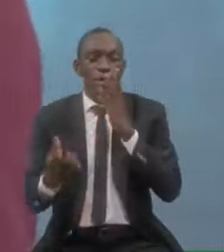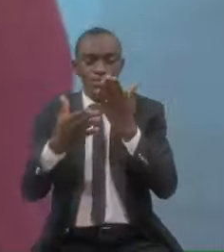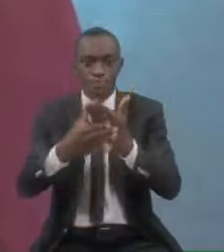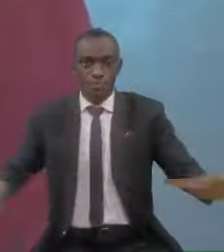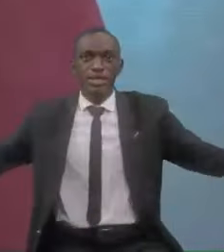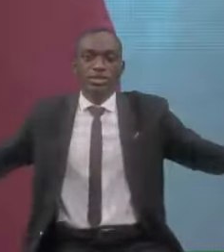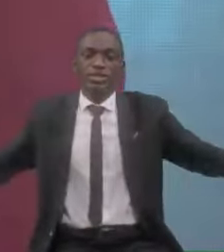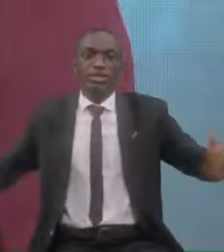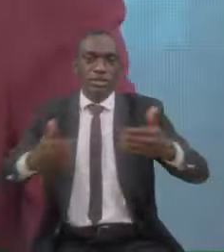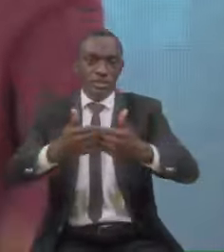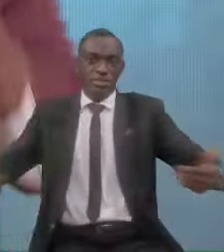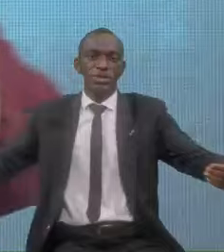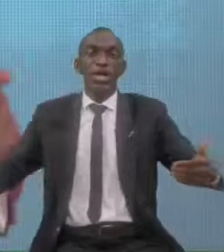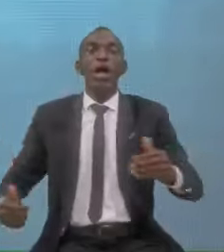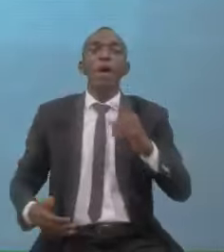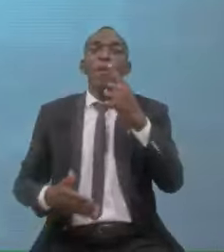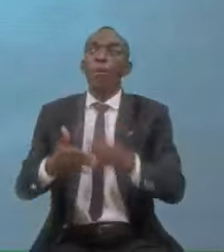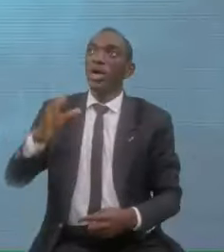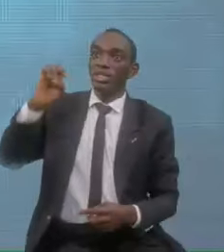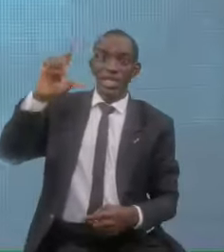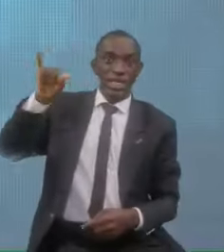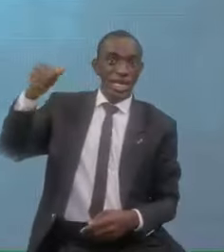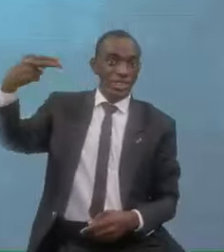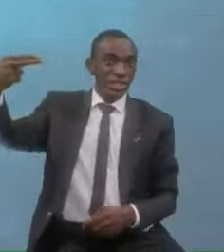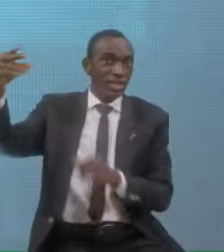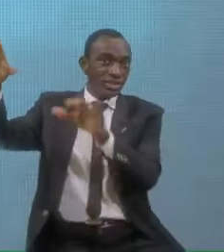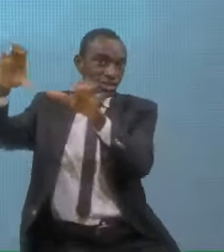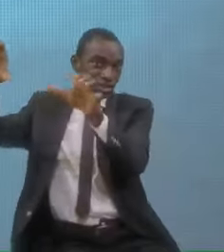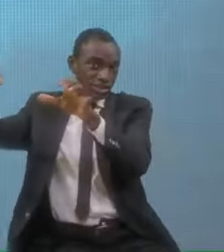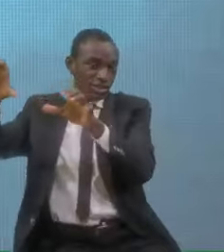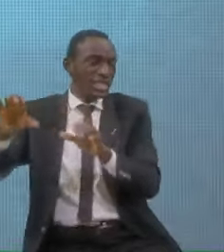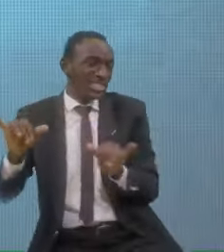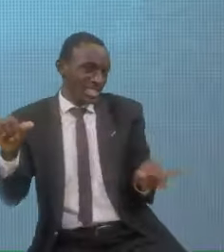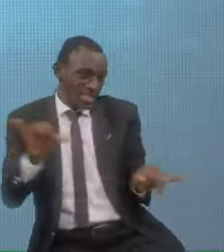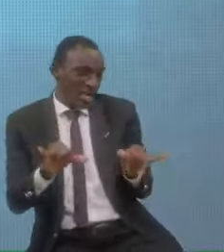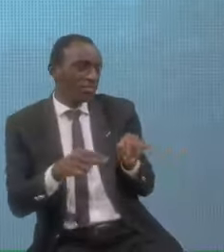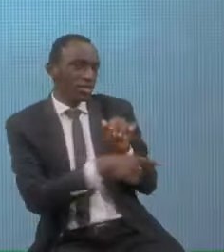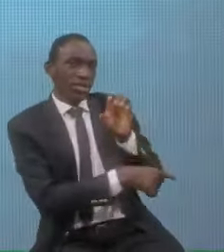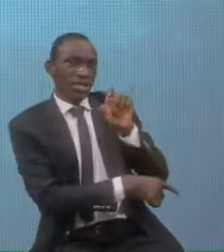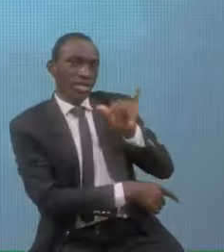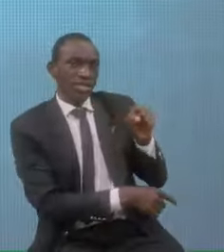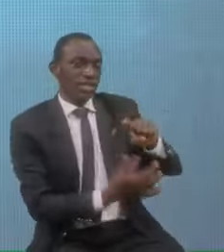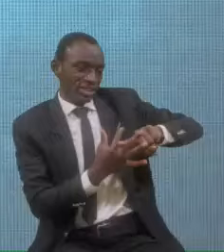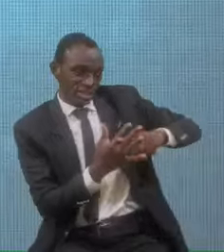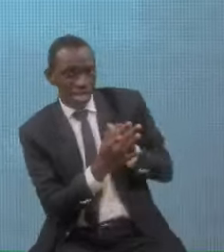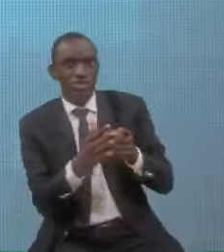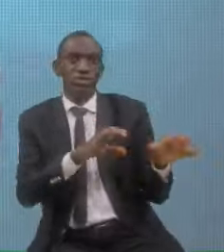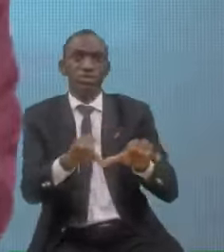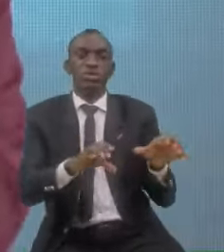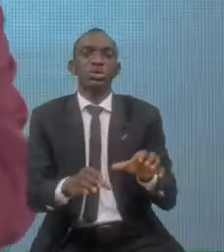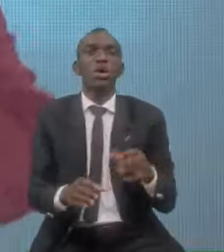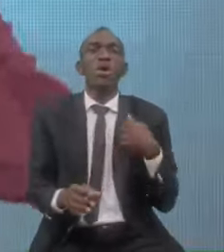What Elijah did, Elisha now begins to do. With all